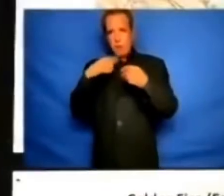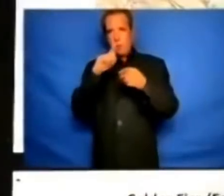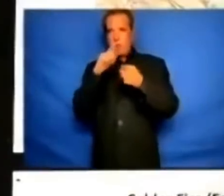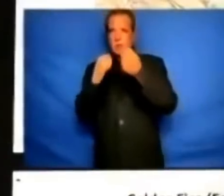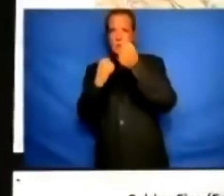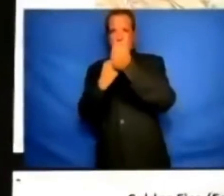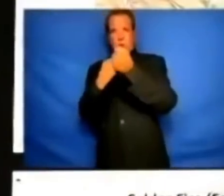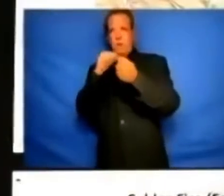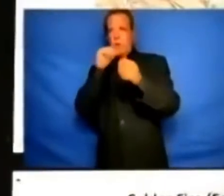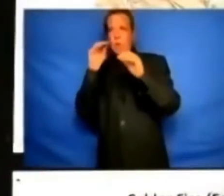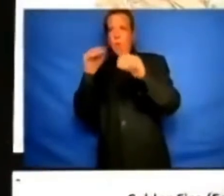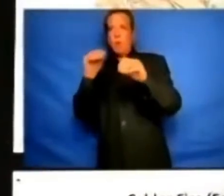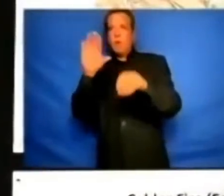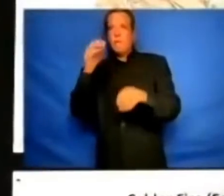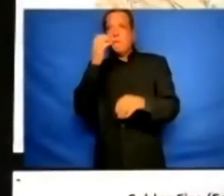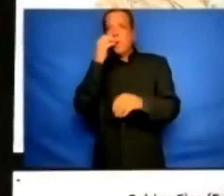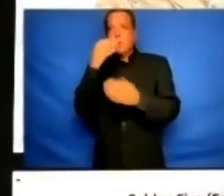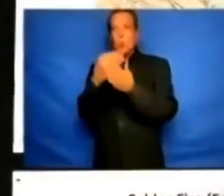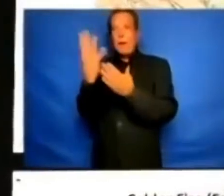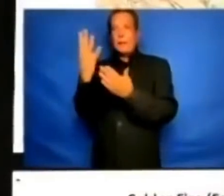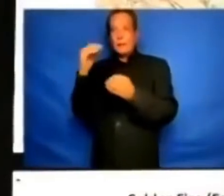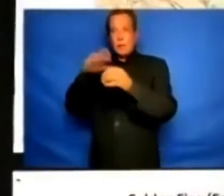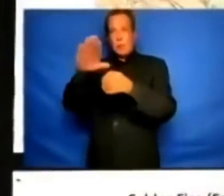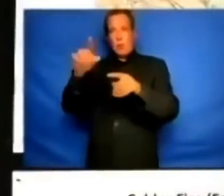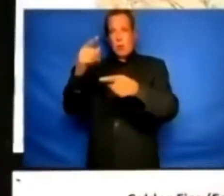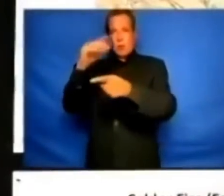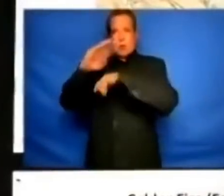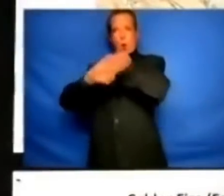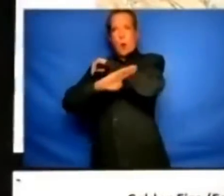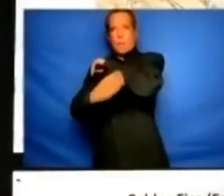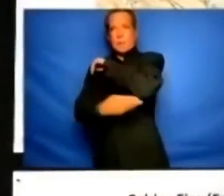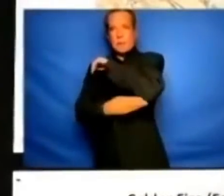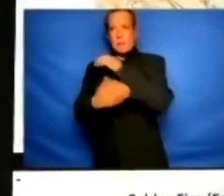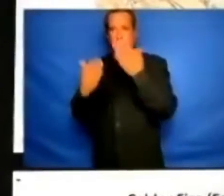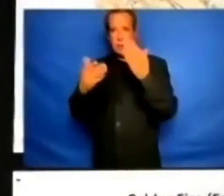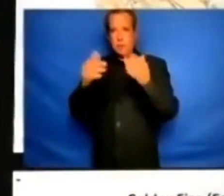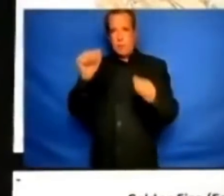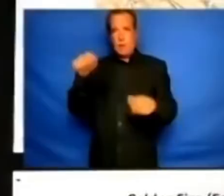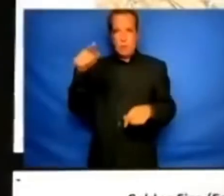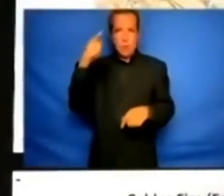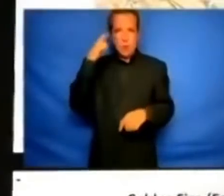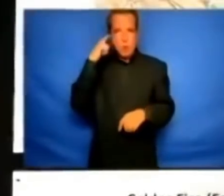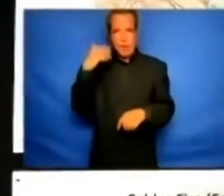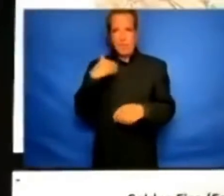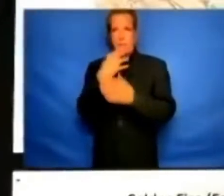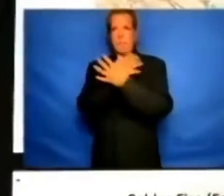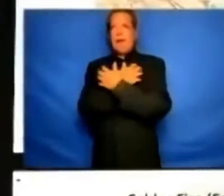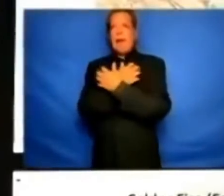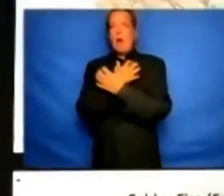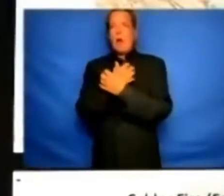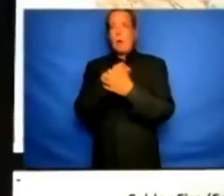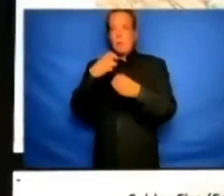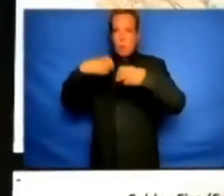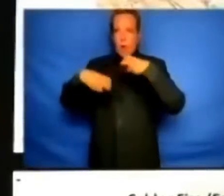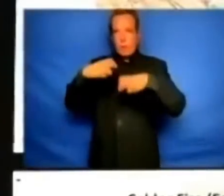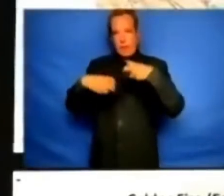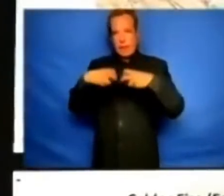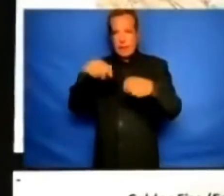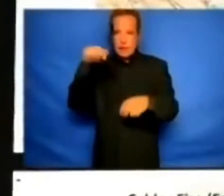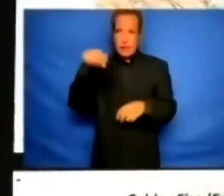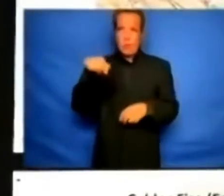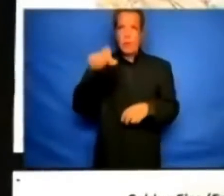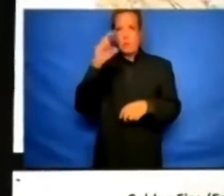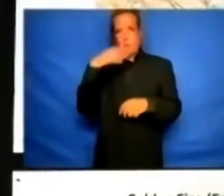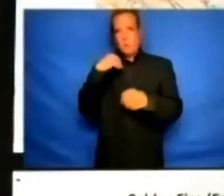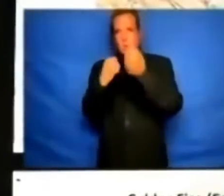food waste in the garbage if at all possible, because you may have heard that we have a bear issue around here. So it is encouraging bears,